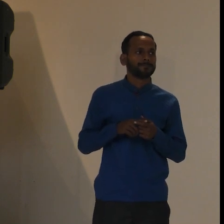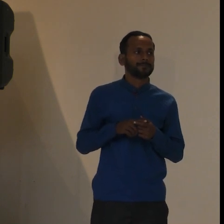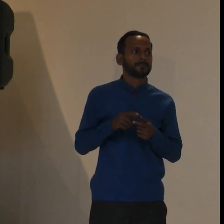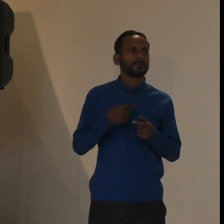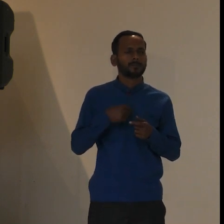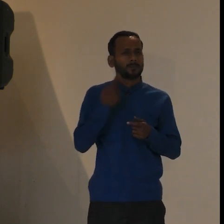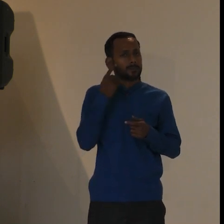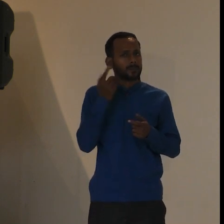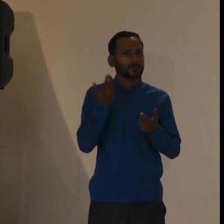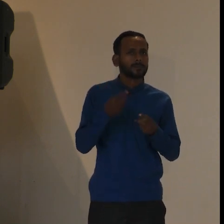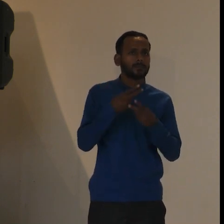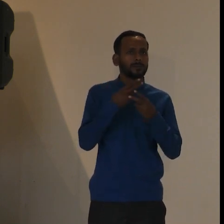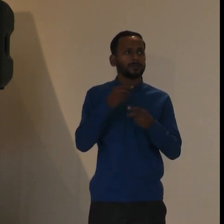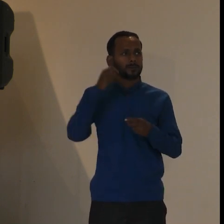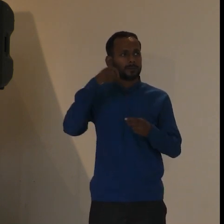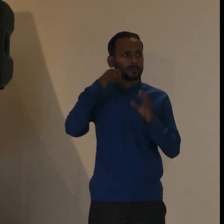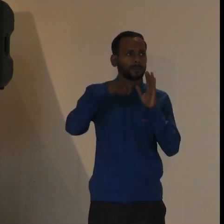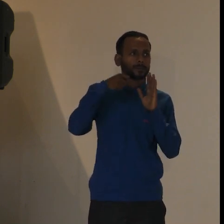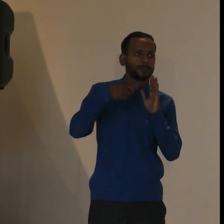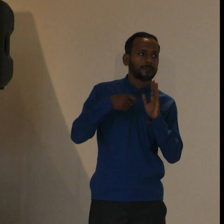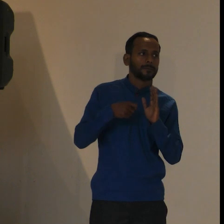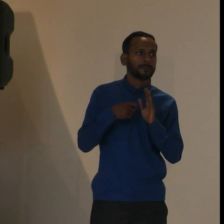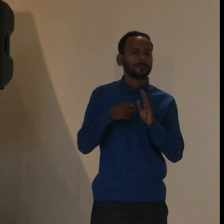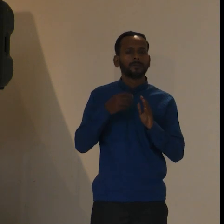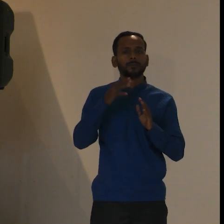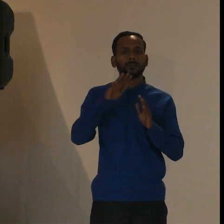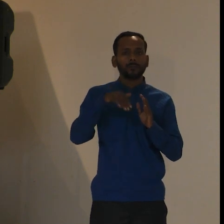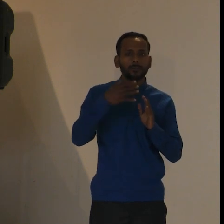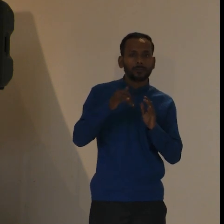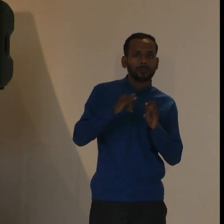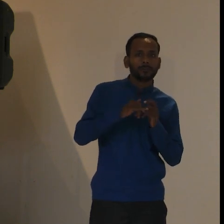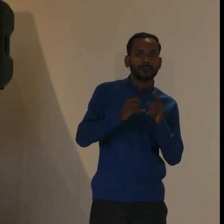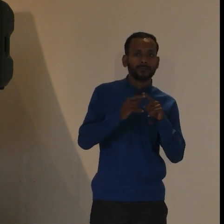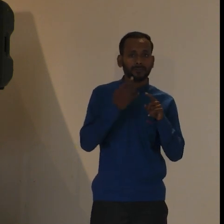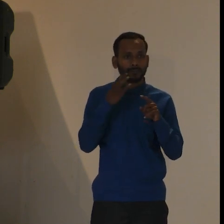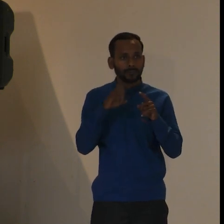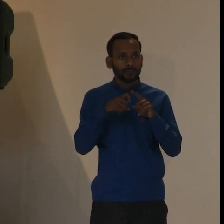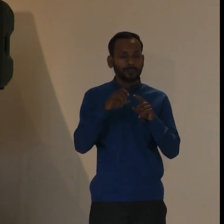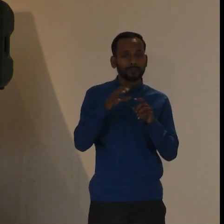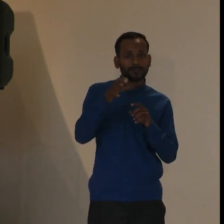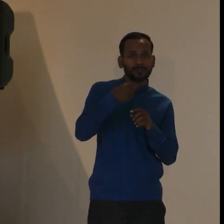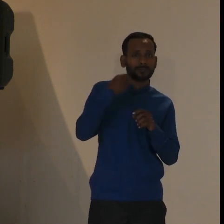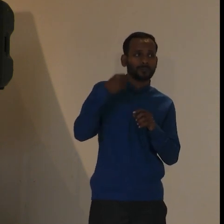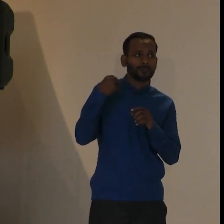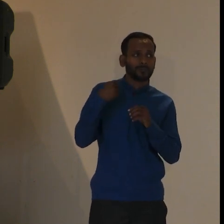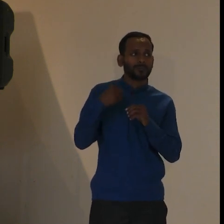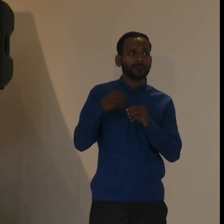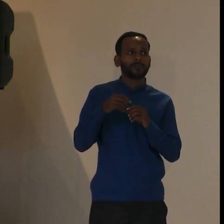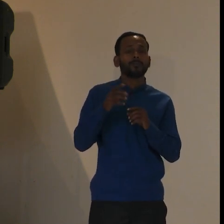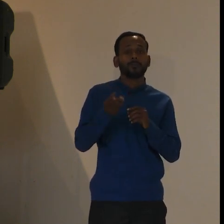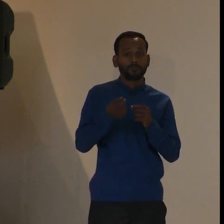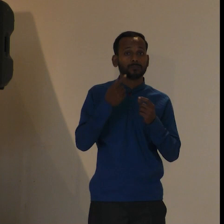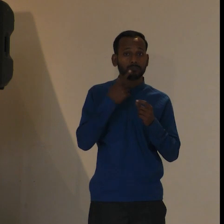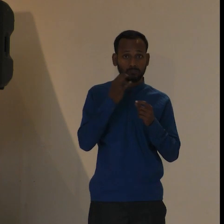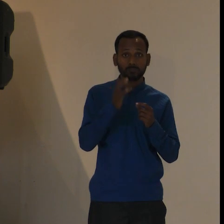I think in film, the other stakeholders that we have that are absolutely necessary